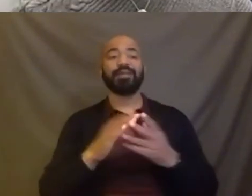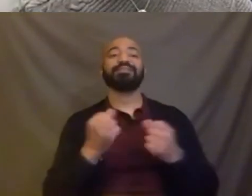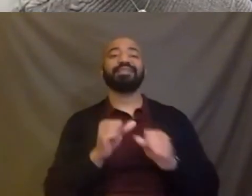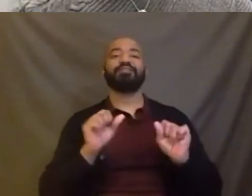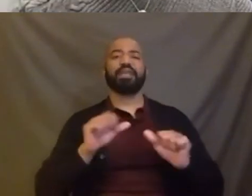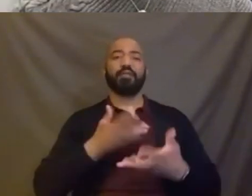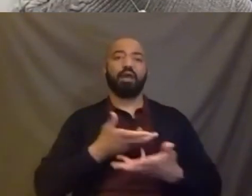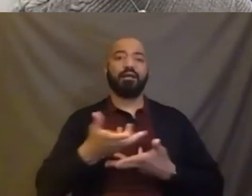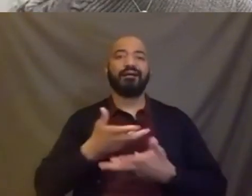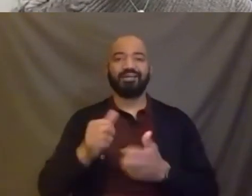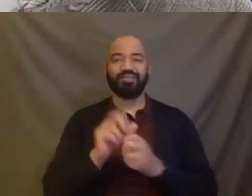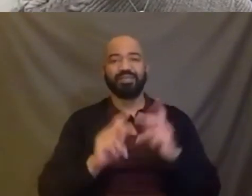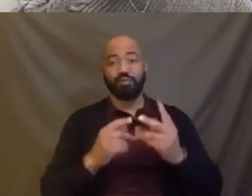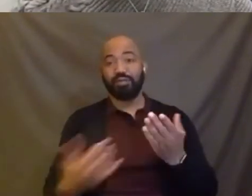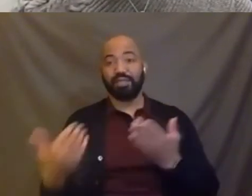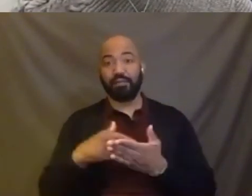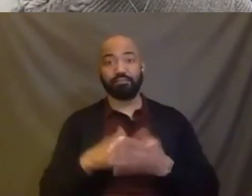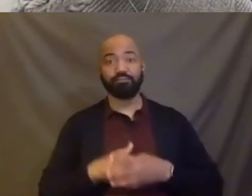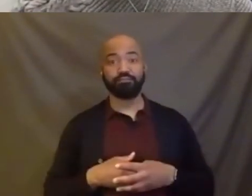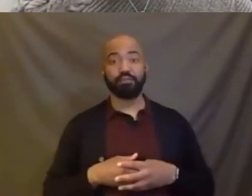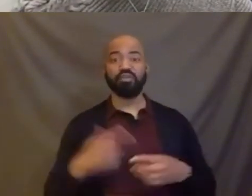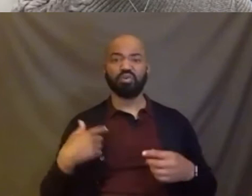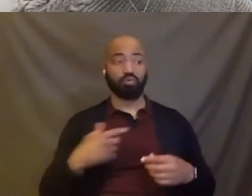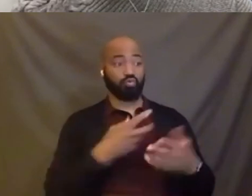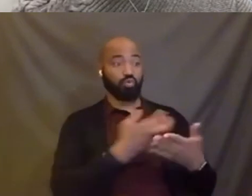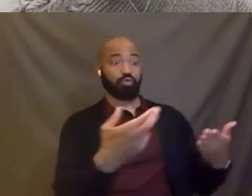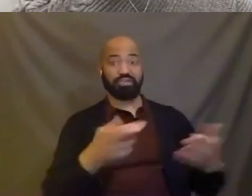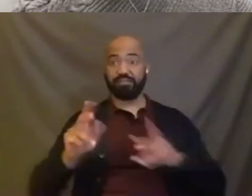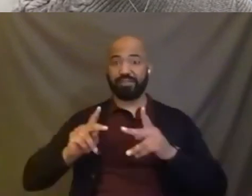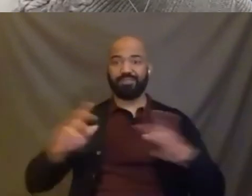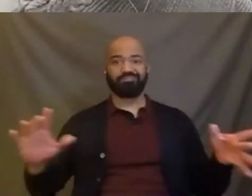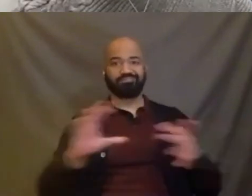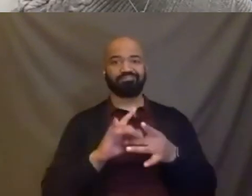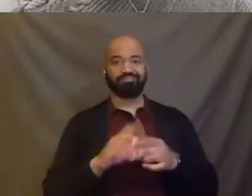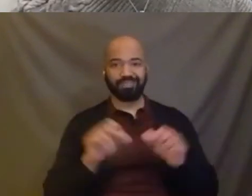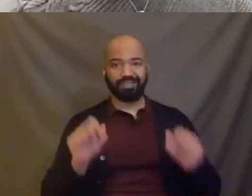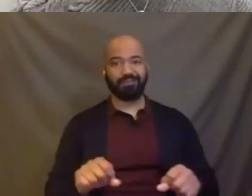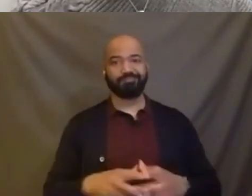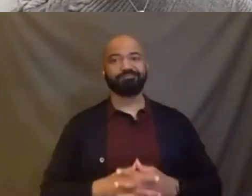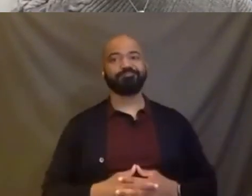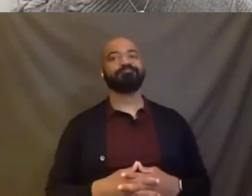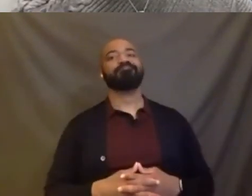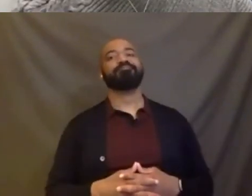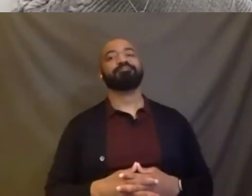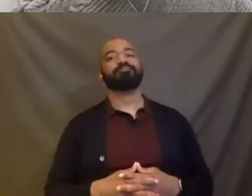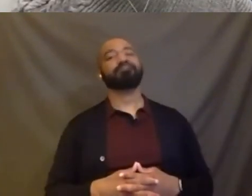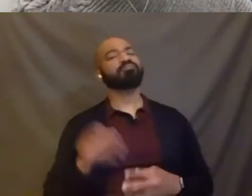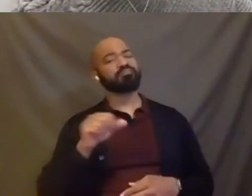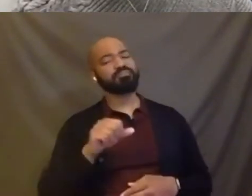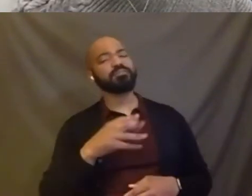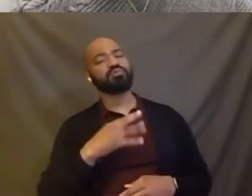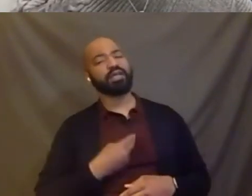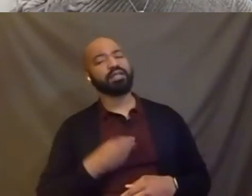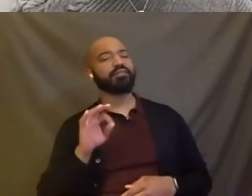we can certainly connect people to resources that way. That's excellent. And I know that on some of like the Facebook groups, like the trans Facebook groups